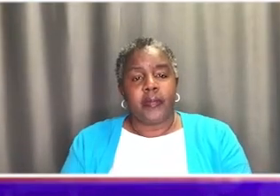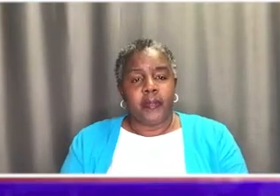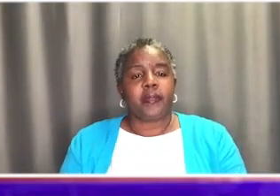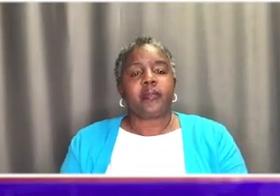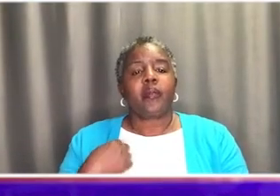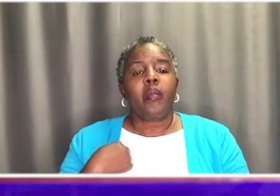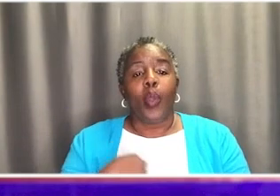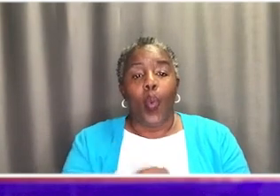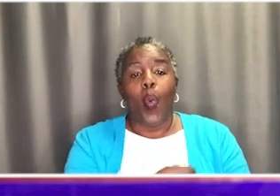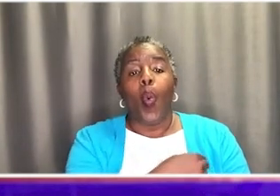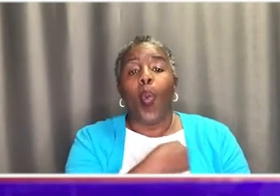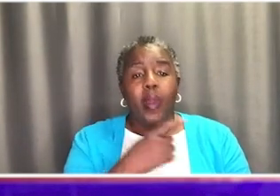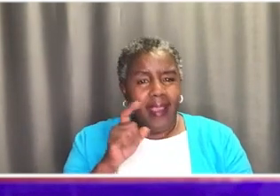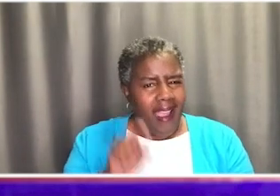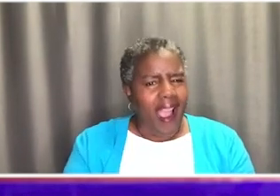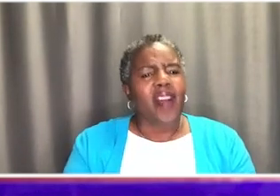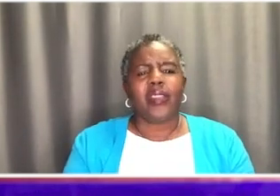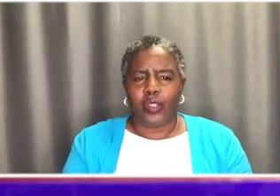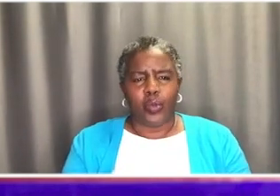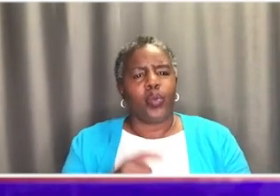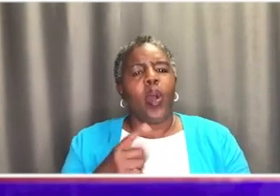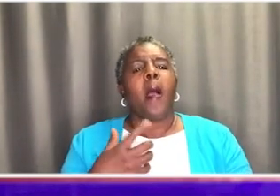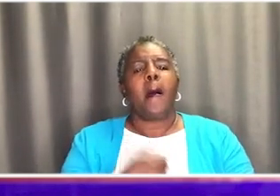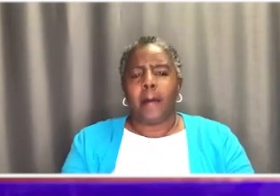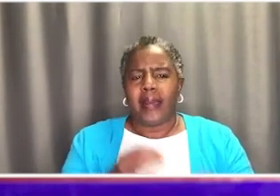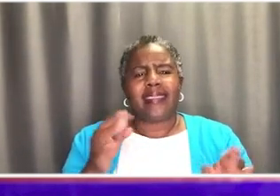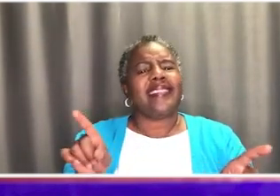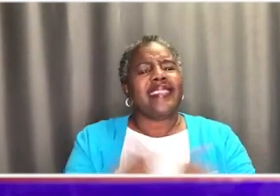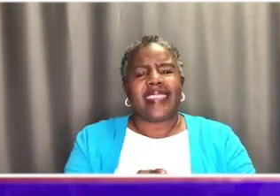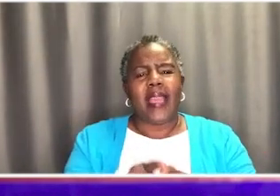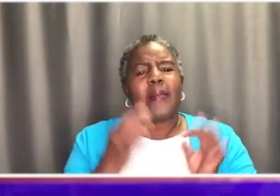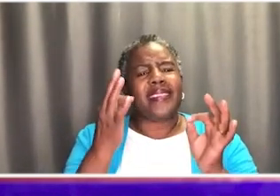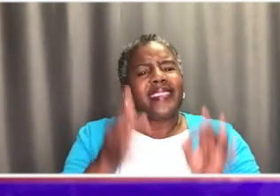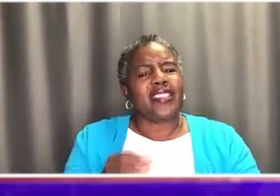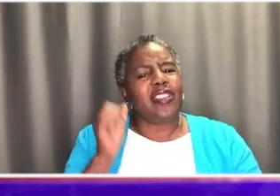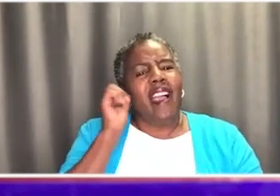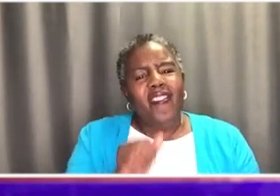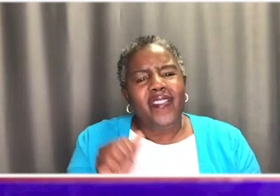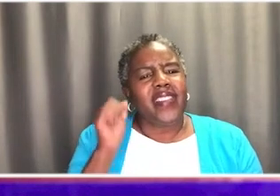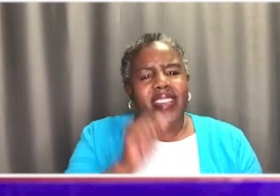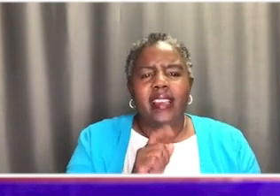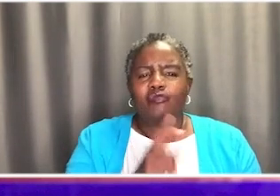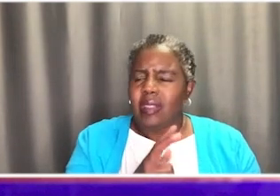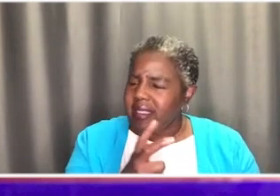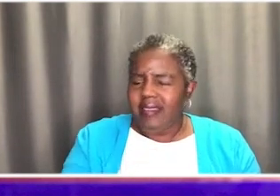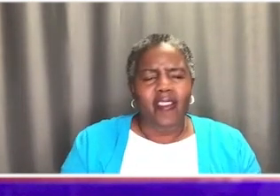we have to make that same decision every day, as hard as it